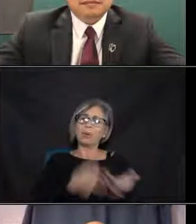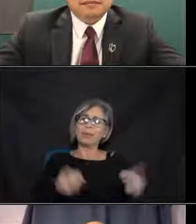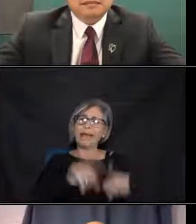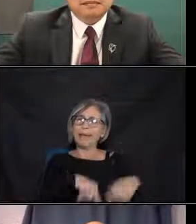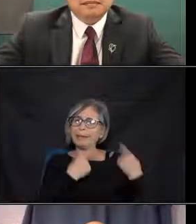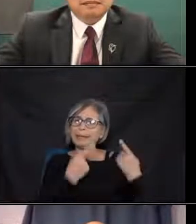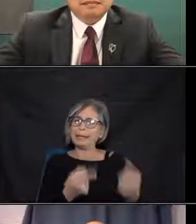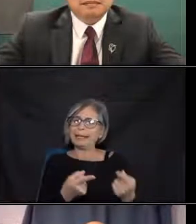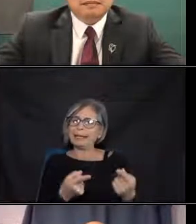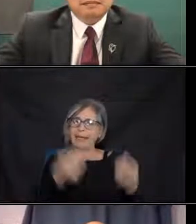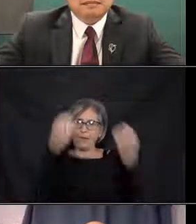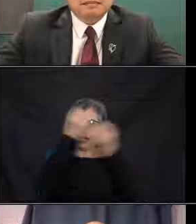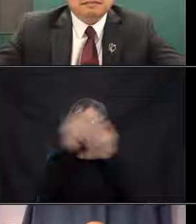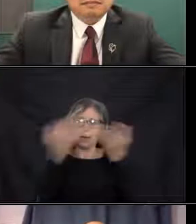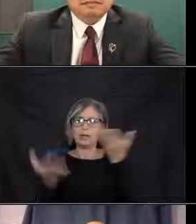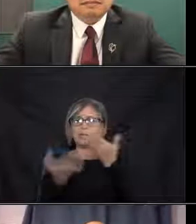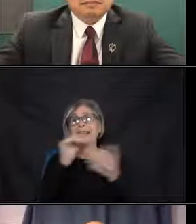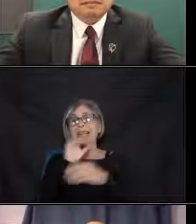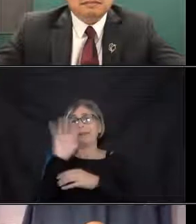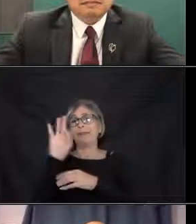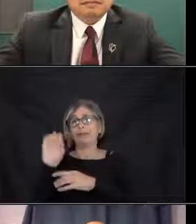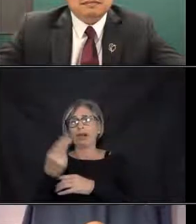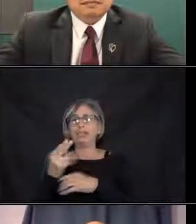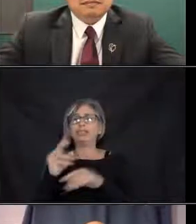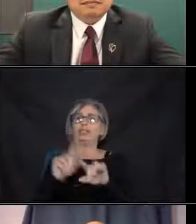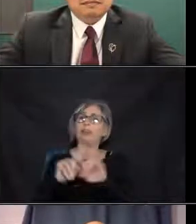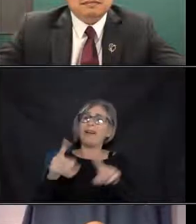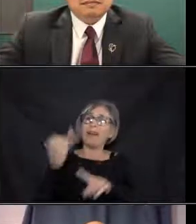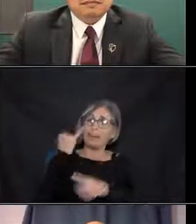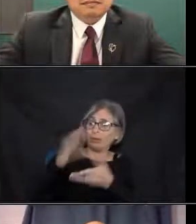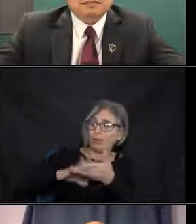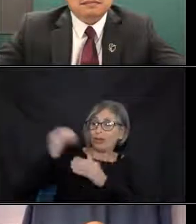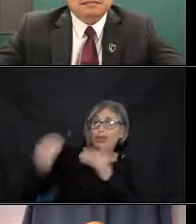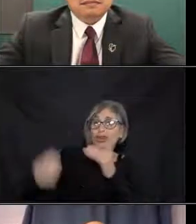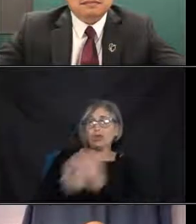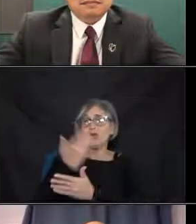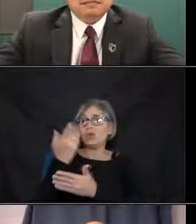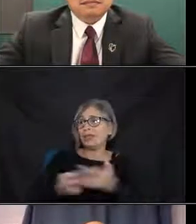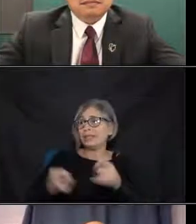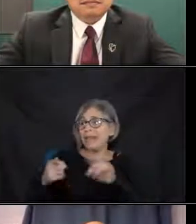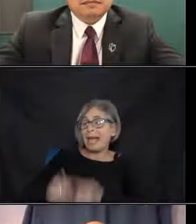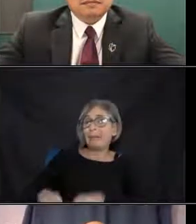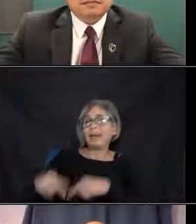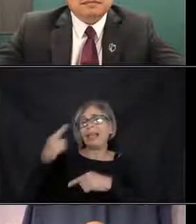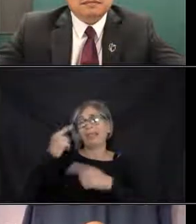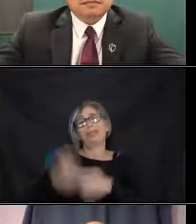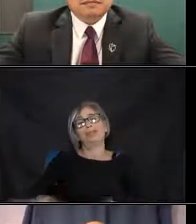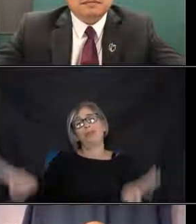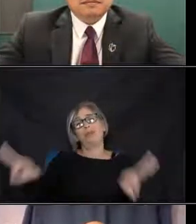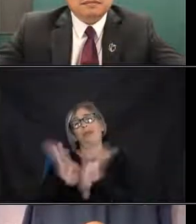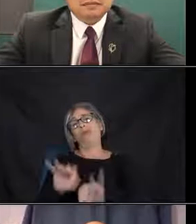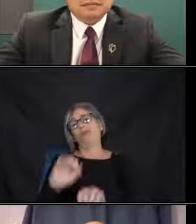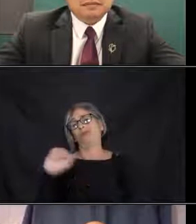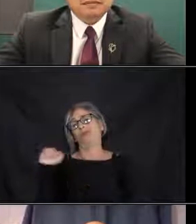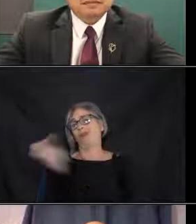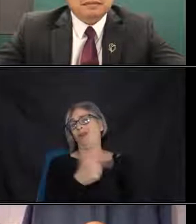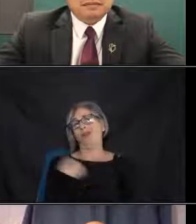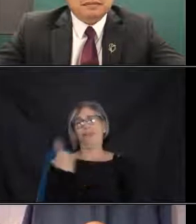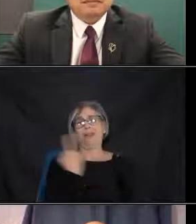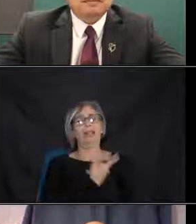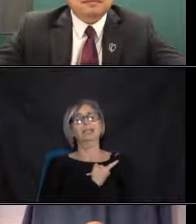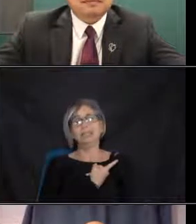the information may not always be fresh, but if we learn something new, that is something I feel is important for us all.